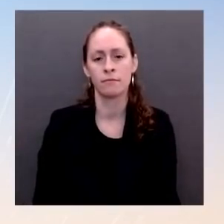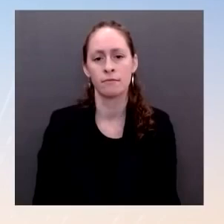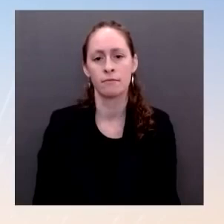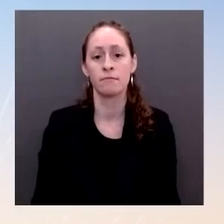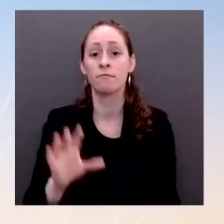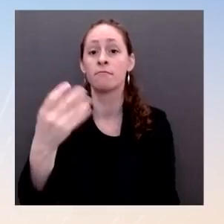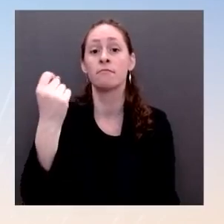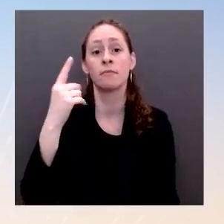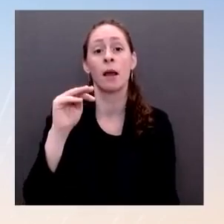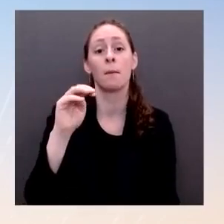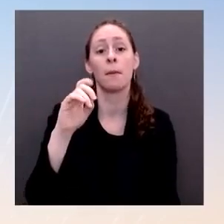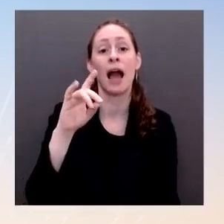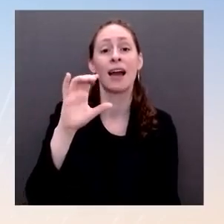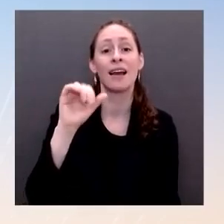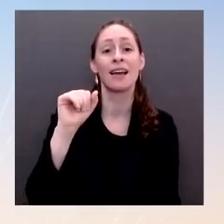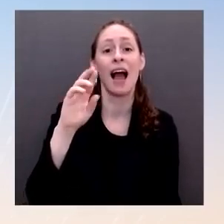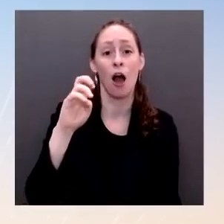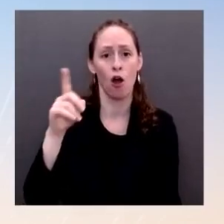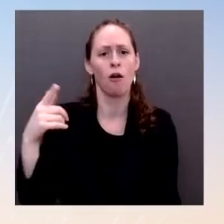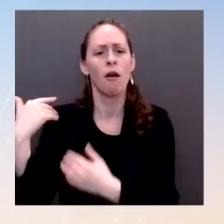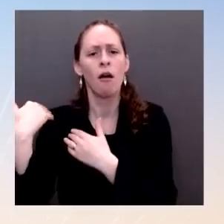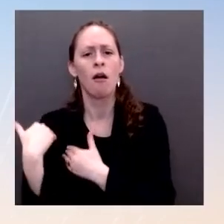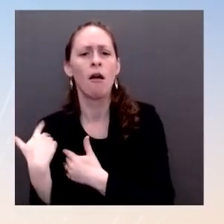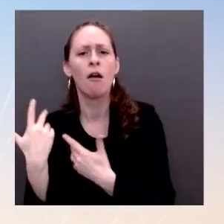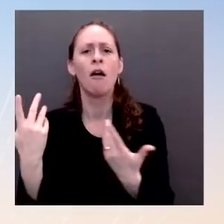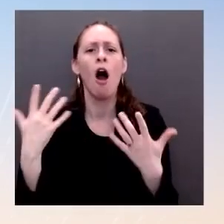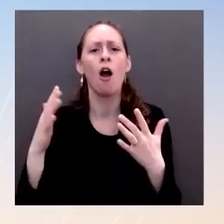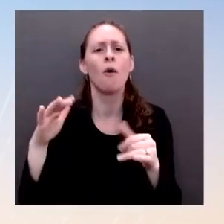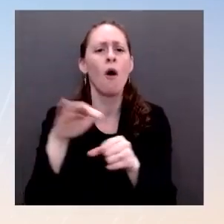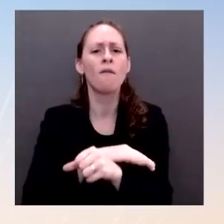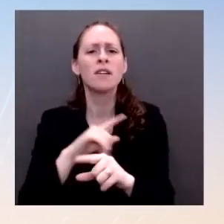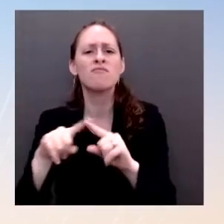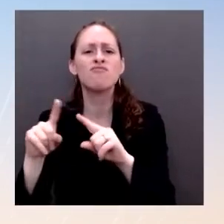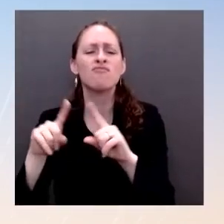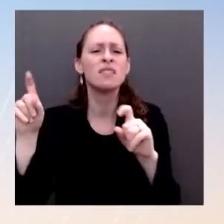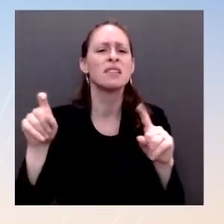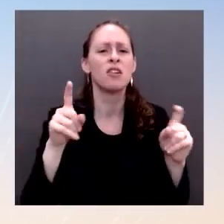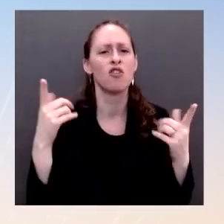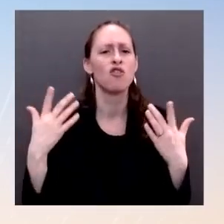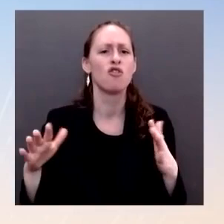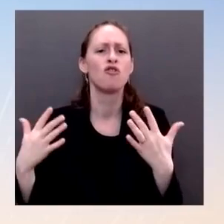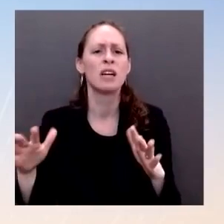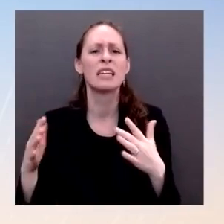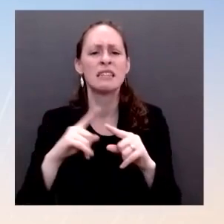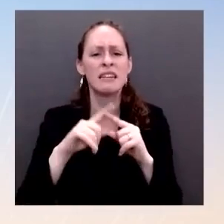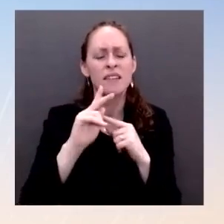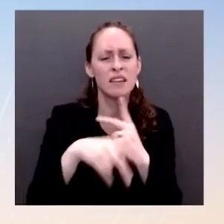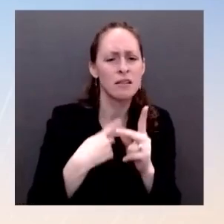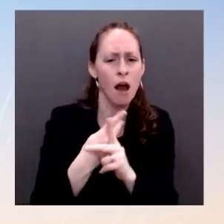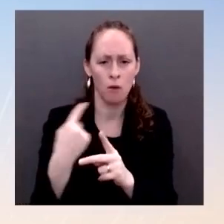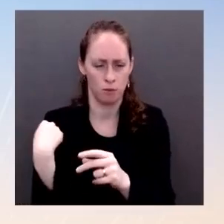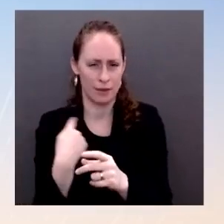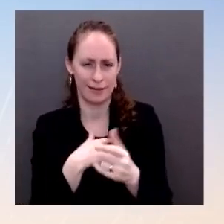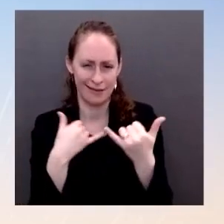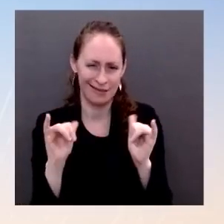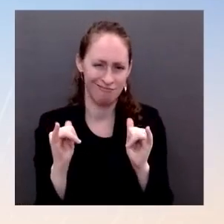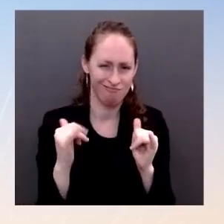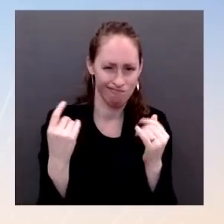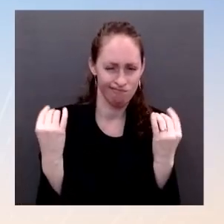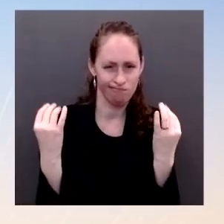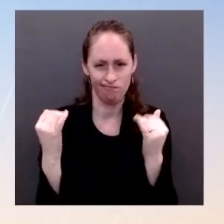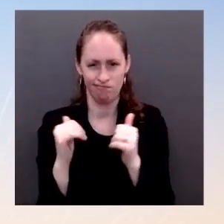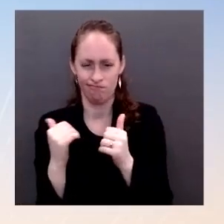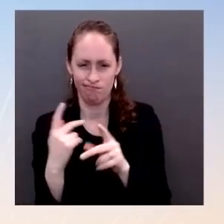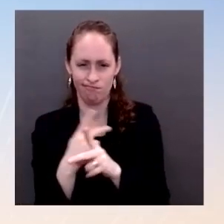continuing to explore the best ways to provide critical resources that will keep Medicare beneficiaries safe and healthy, as you touched on. So in addition